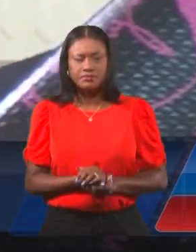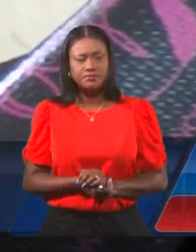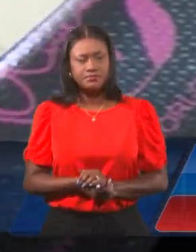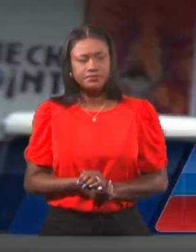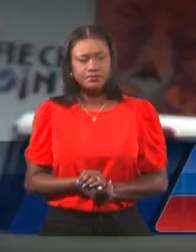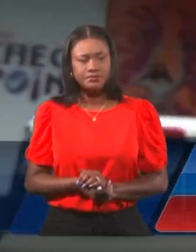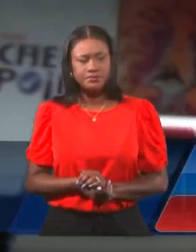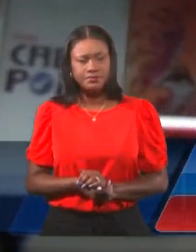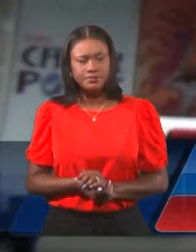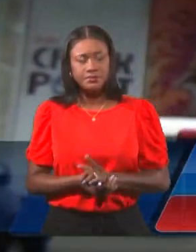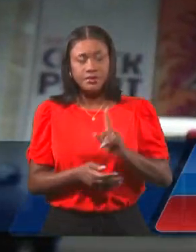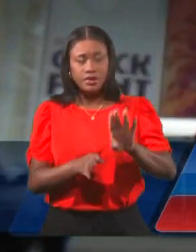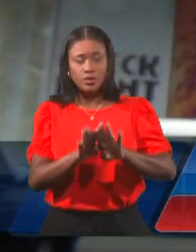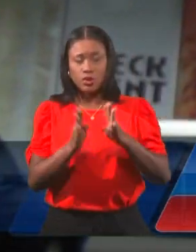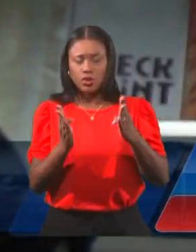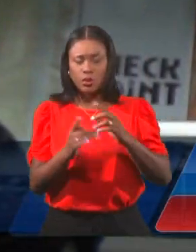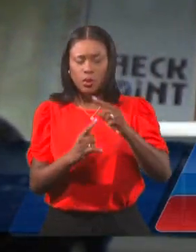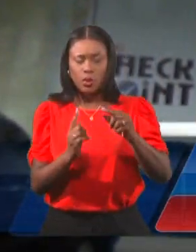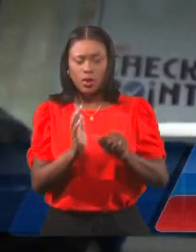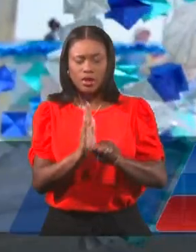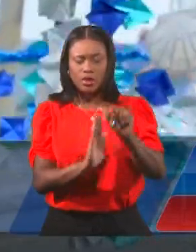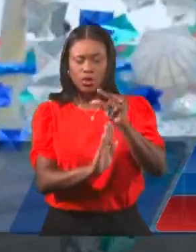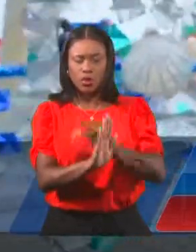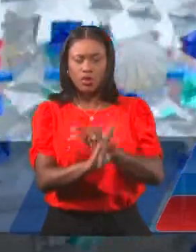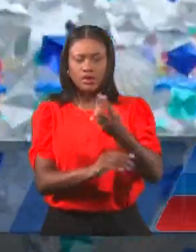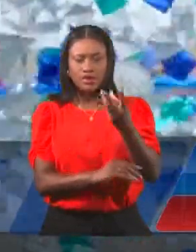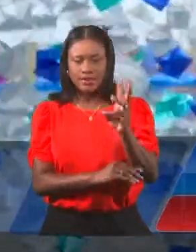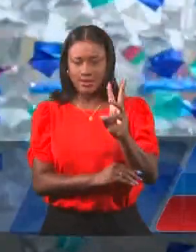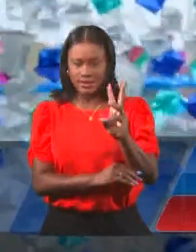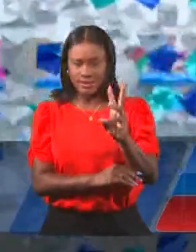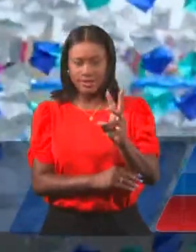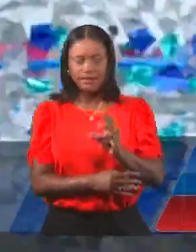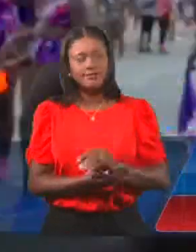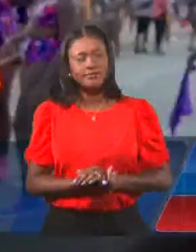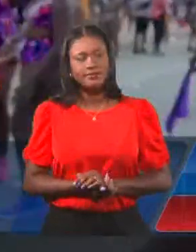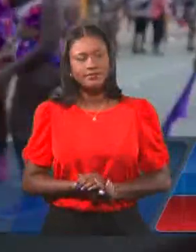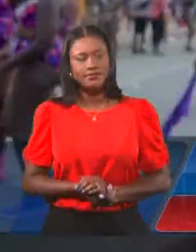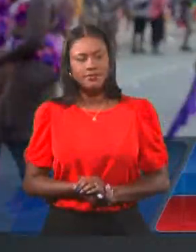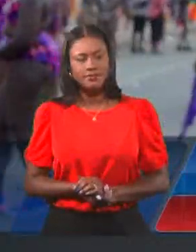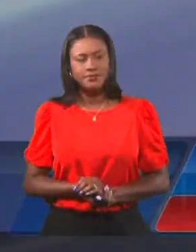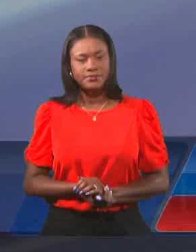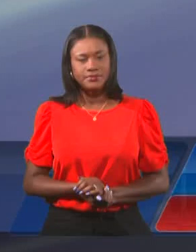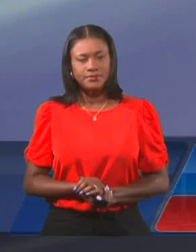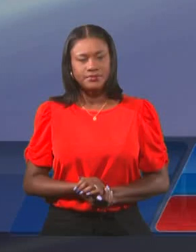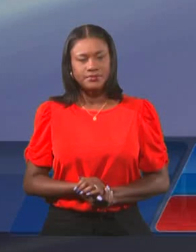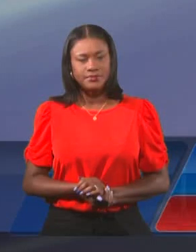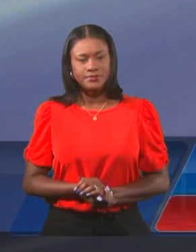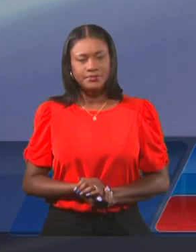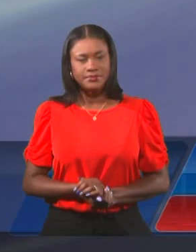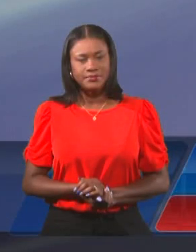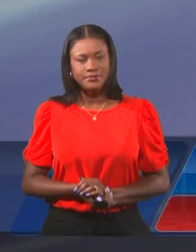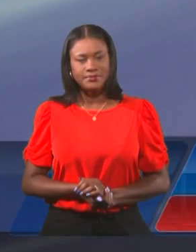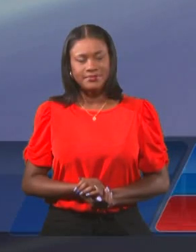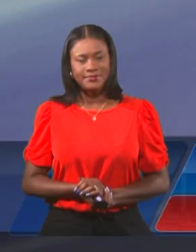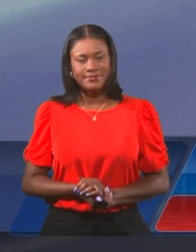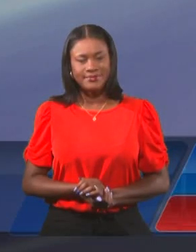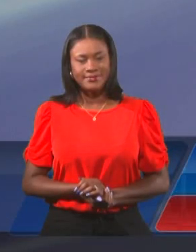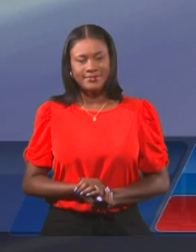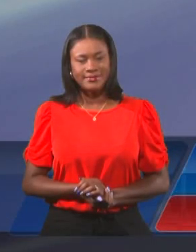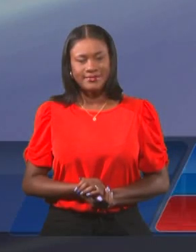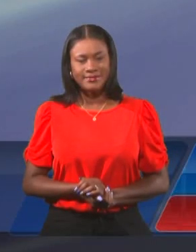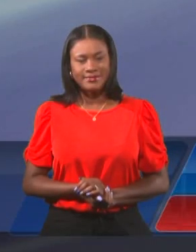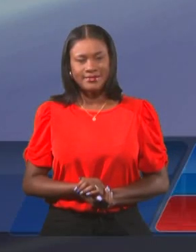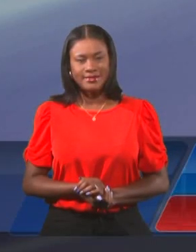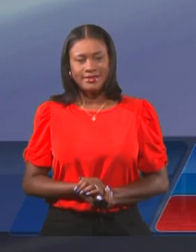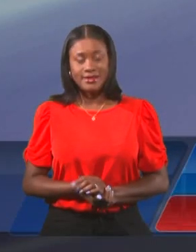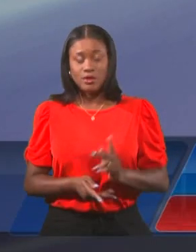was officially opened on August 16th. Caricia Douglas, TTT News. And participants of